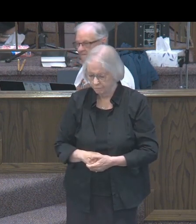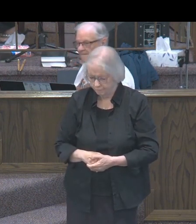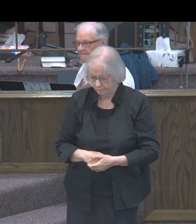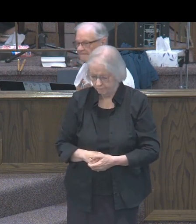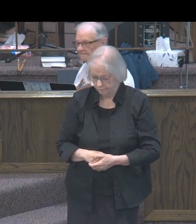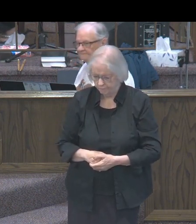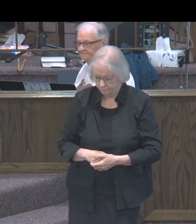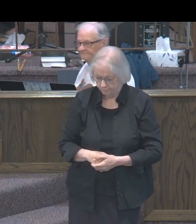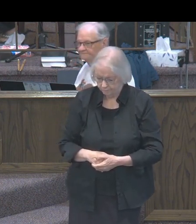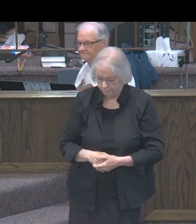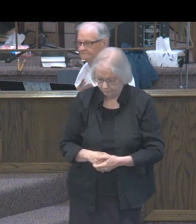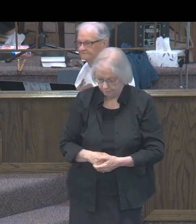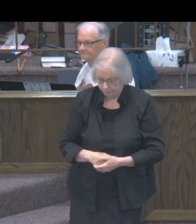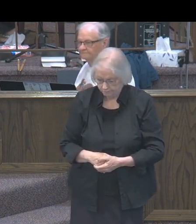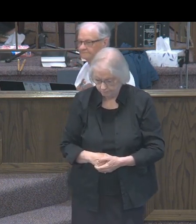need